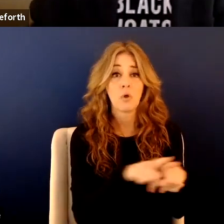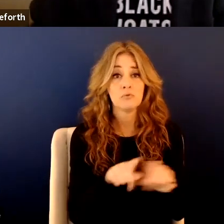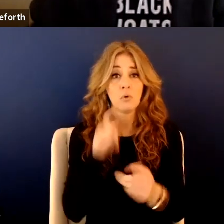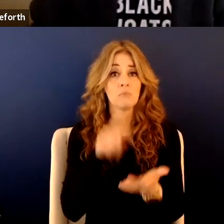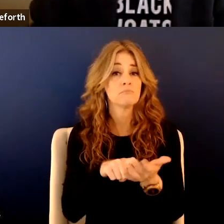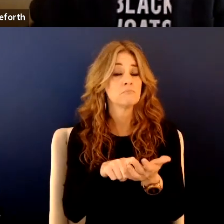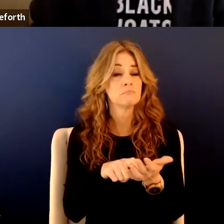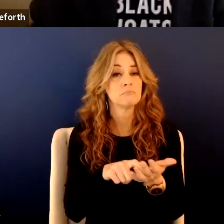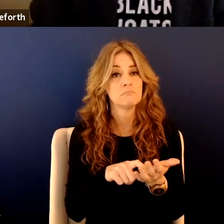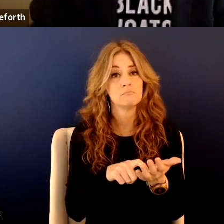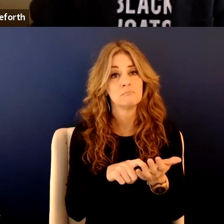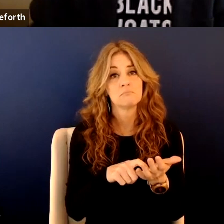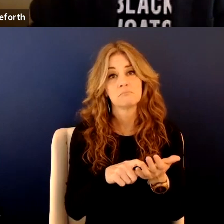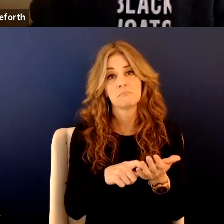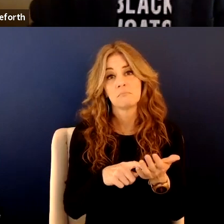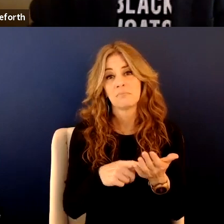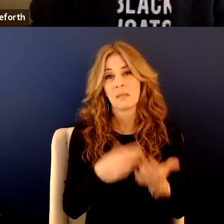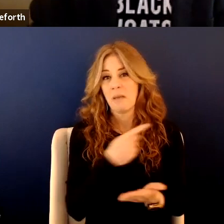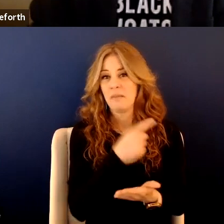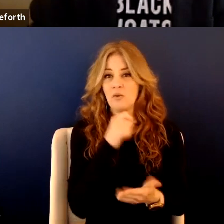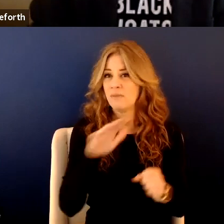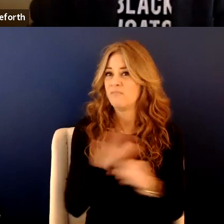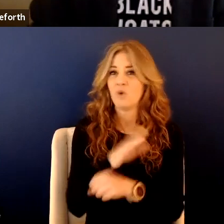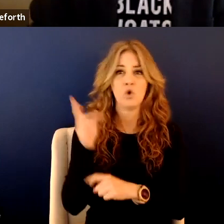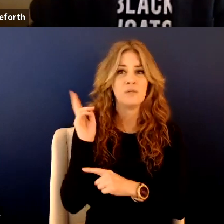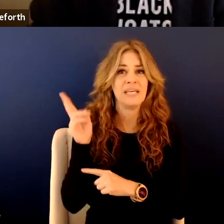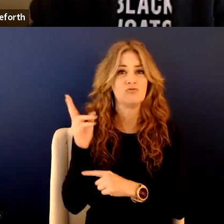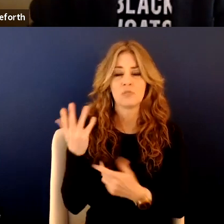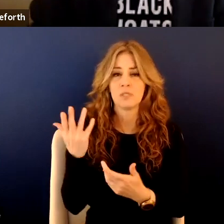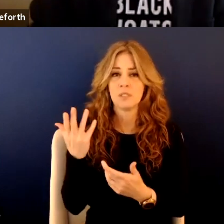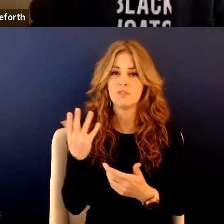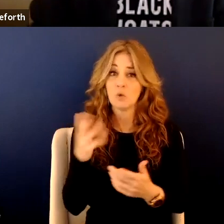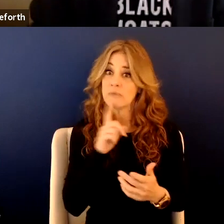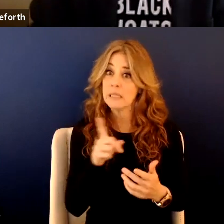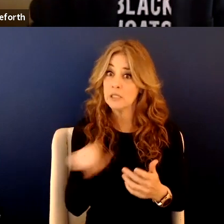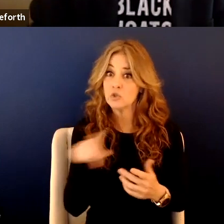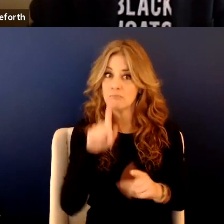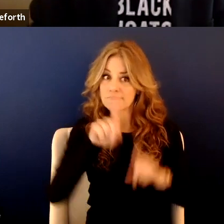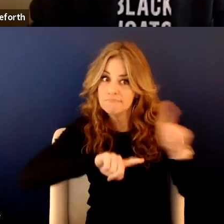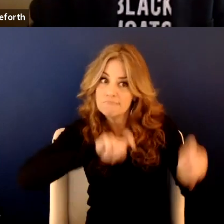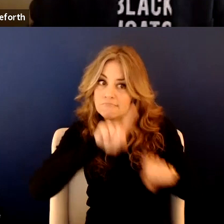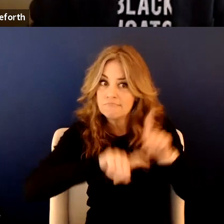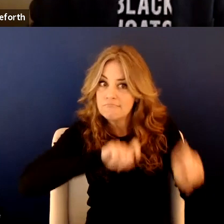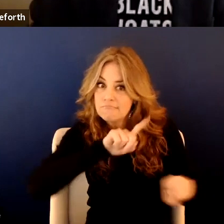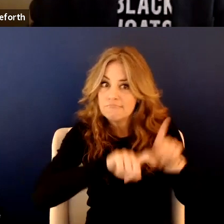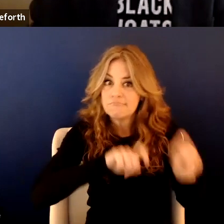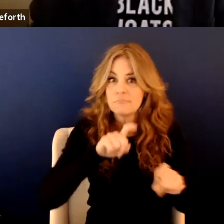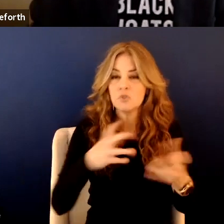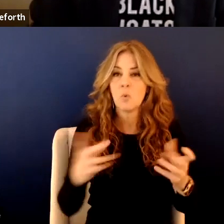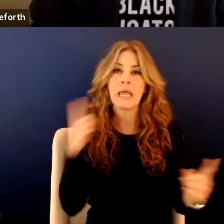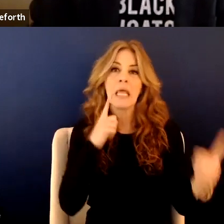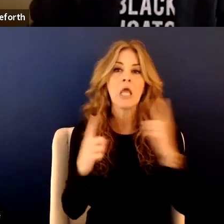sometimes they may be giving you an incomplete history. So really just playing detective work, but doing all that you can to hear